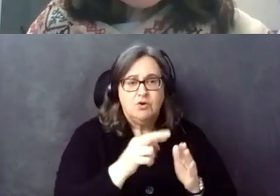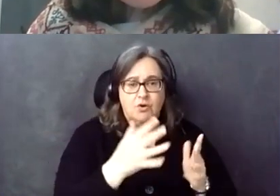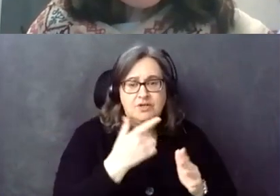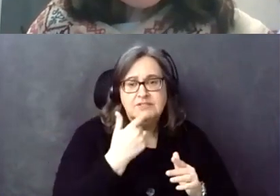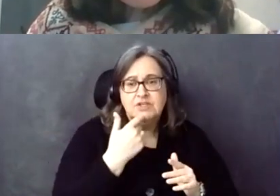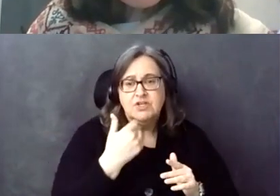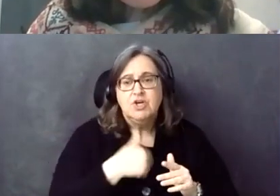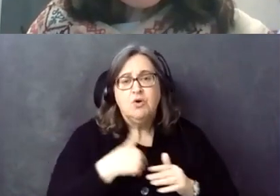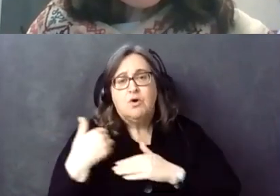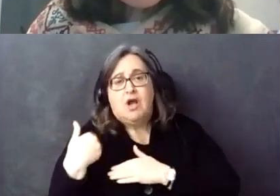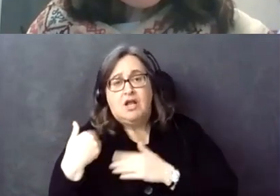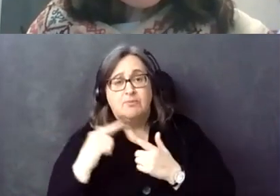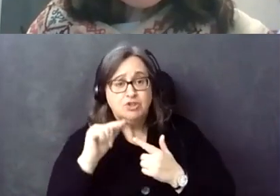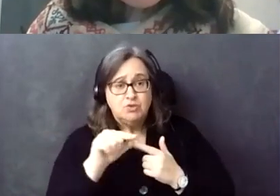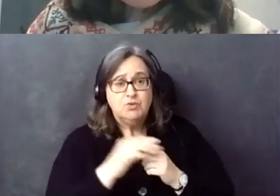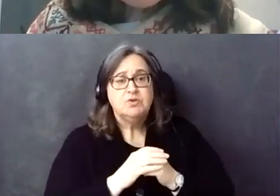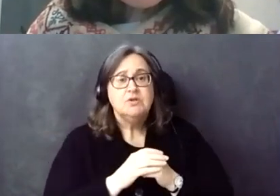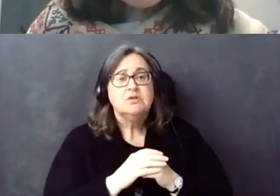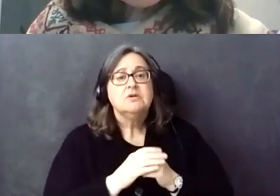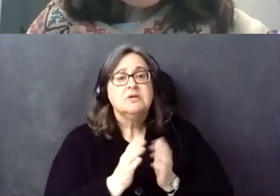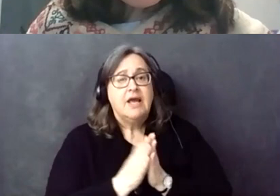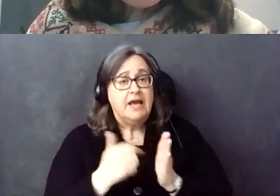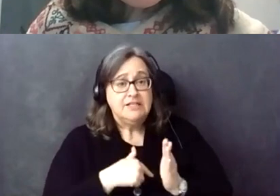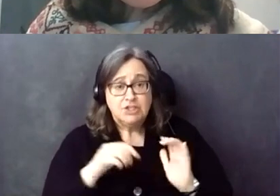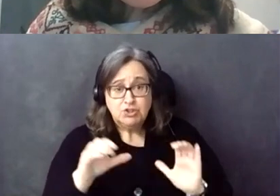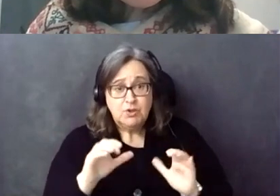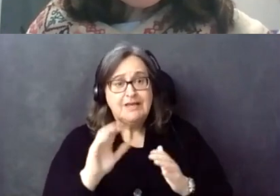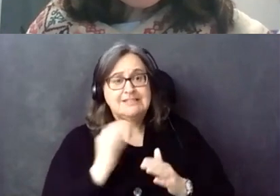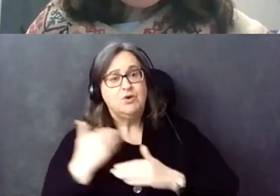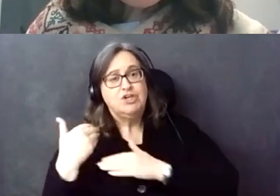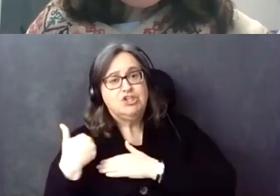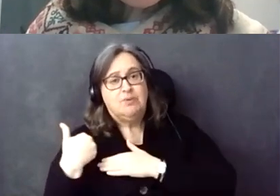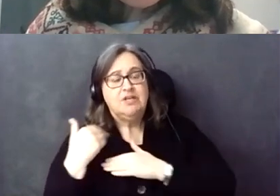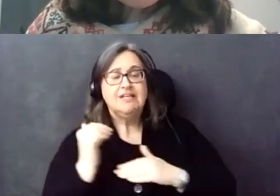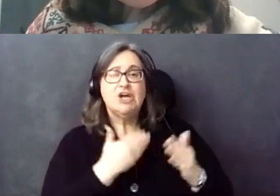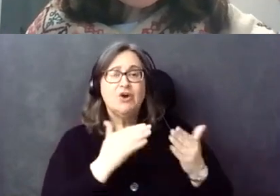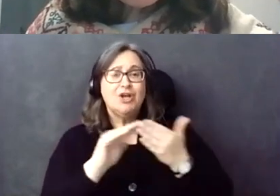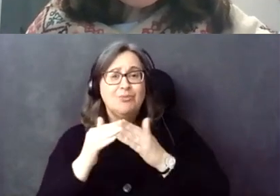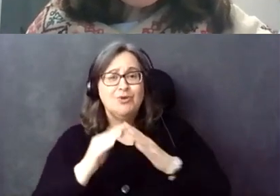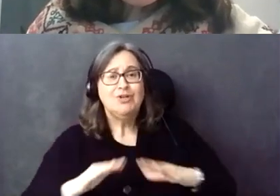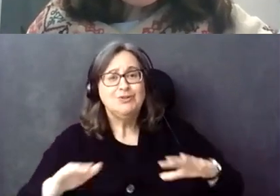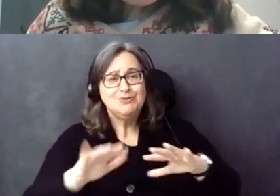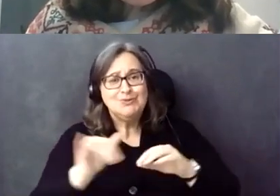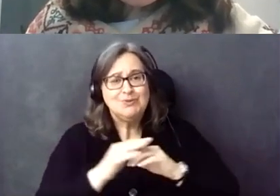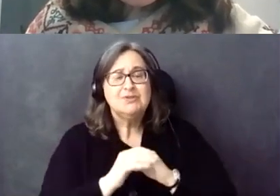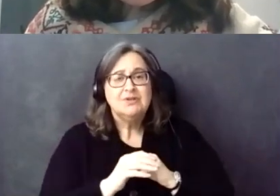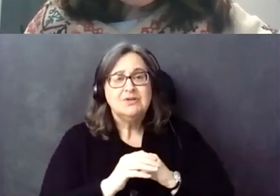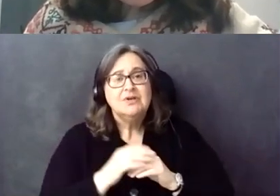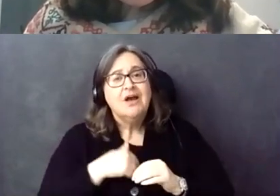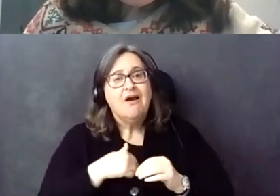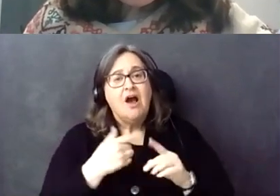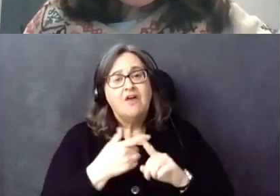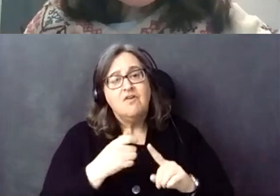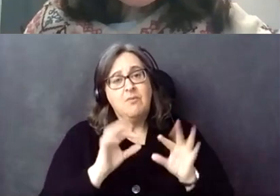We're accountable to you. So get us to do these things. I mean, this is our job. And this is also our communities, right? I come from a family